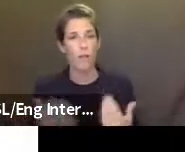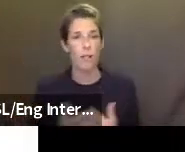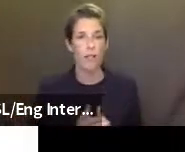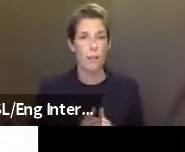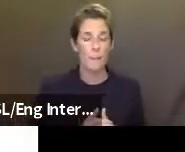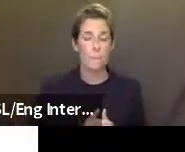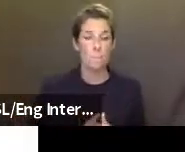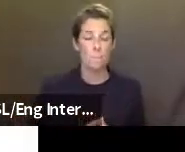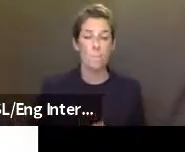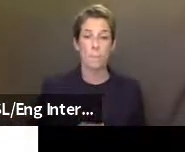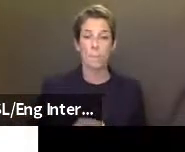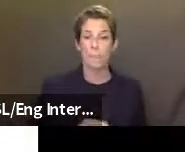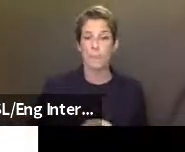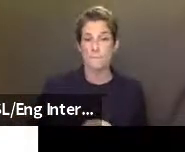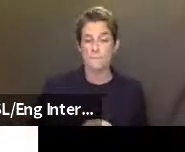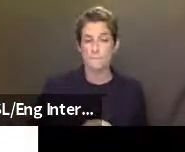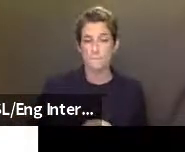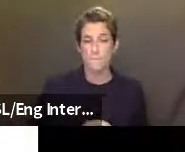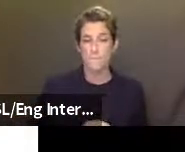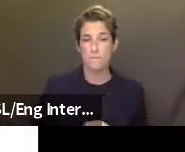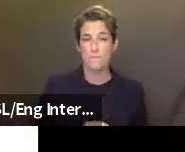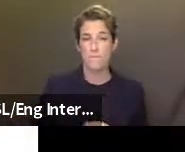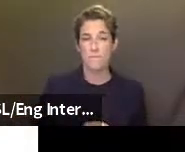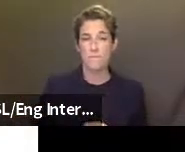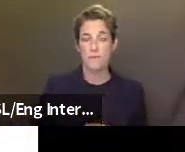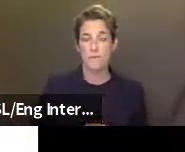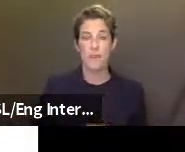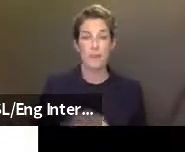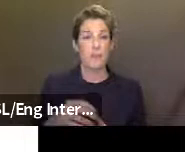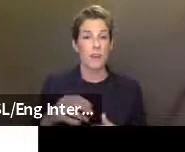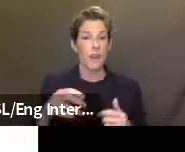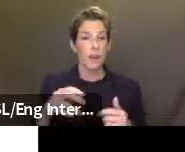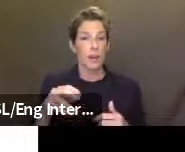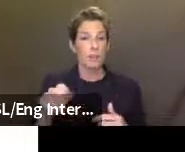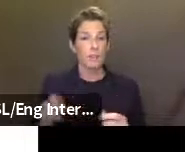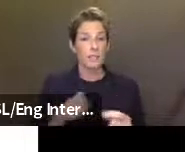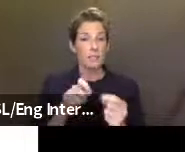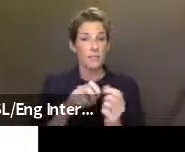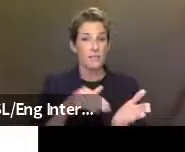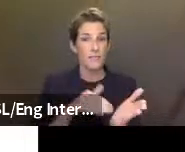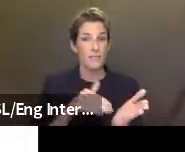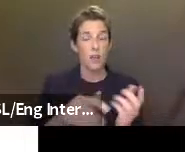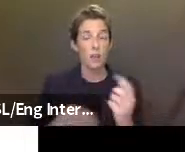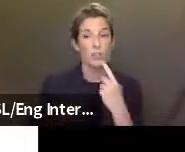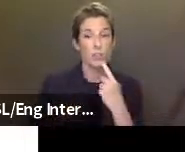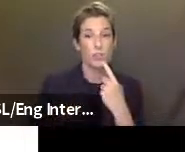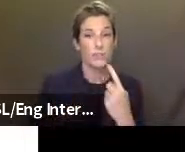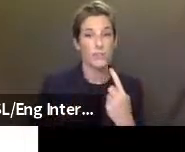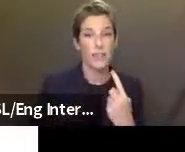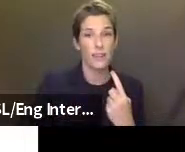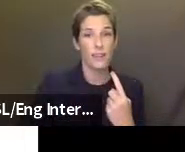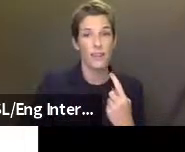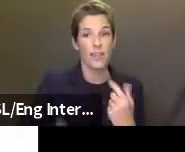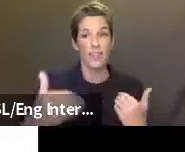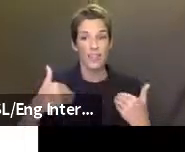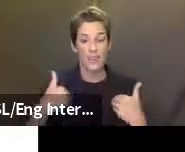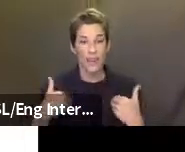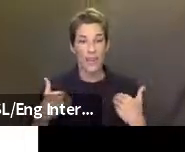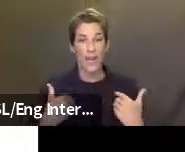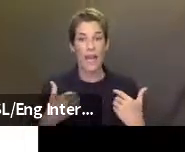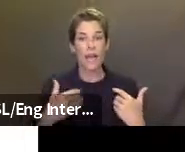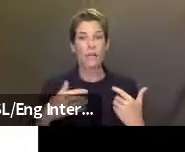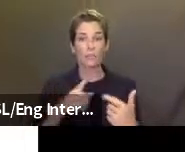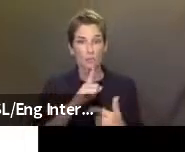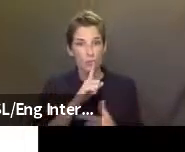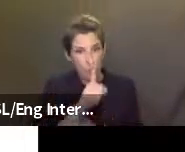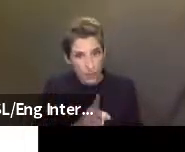Neurologist Rudy Kotzer states that anxiety and depression are the most typical results of TBI and that feeling guilty constantly